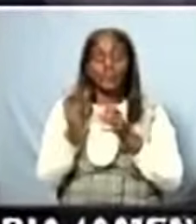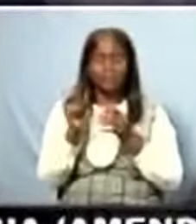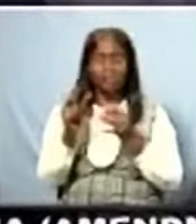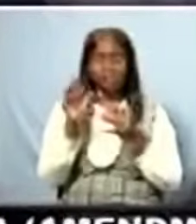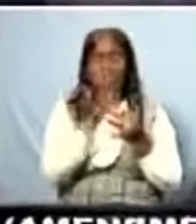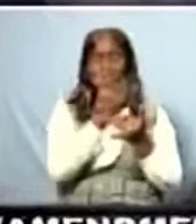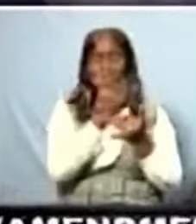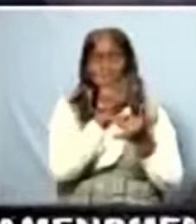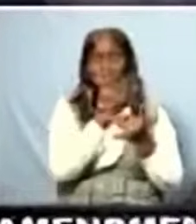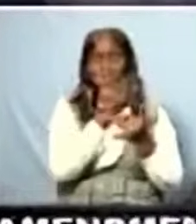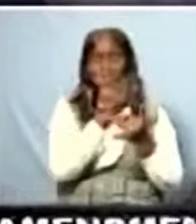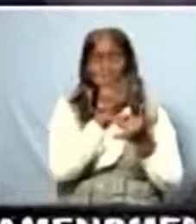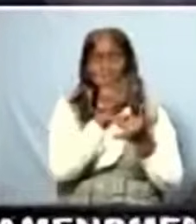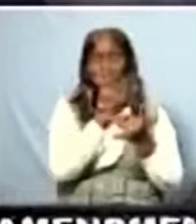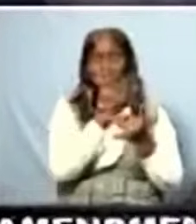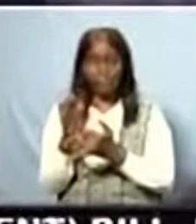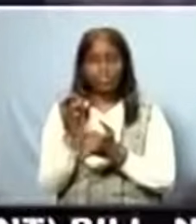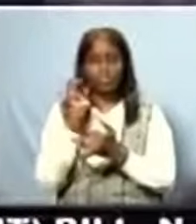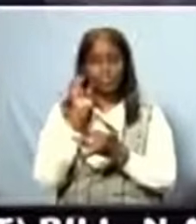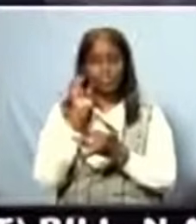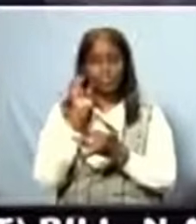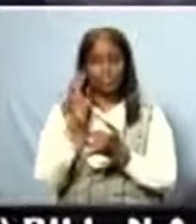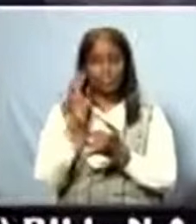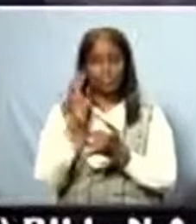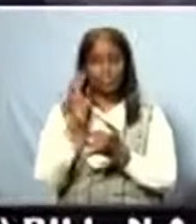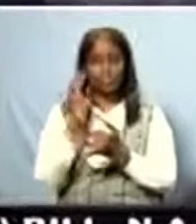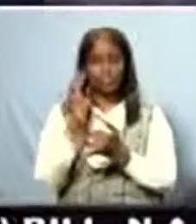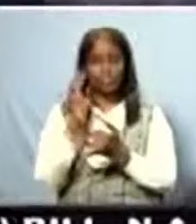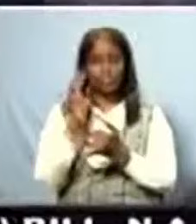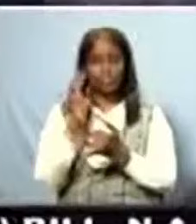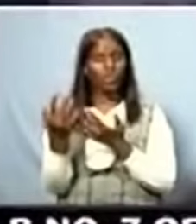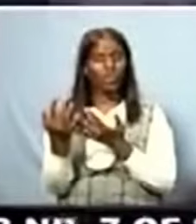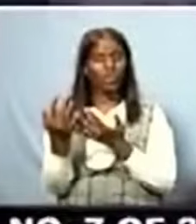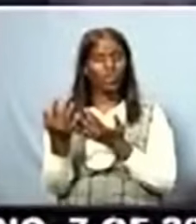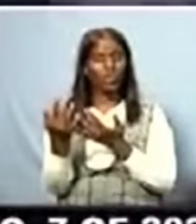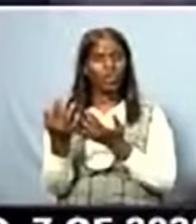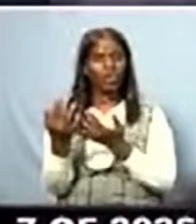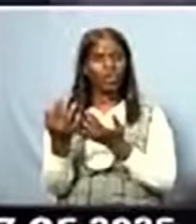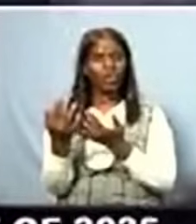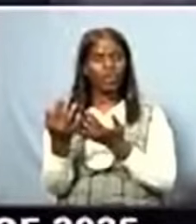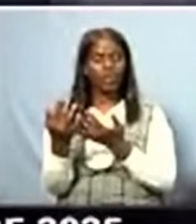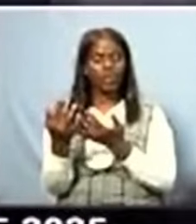delimitation would await the